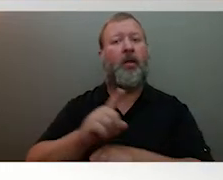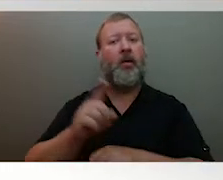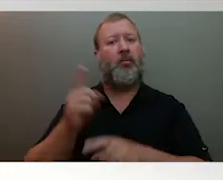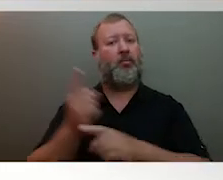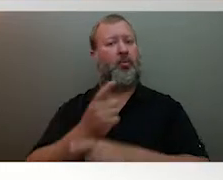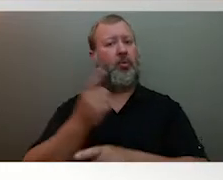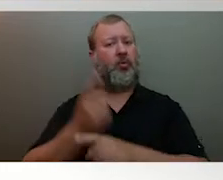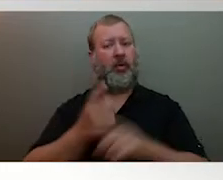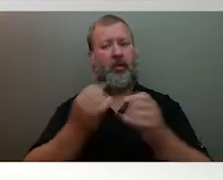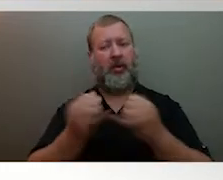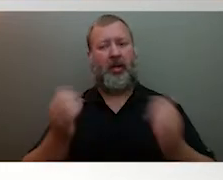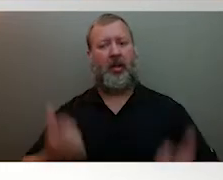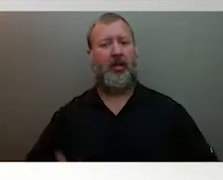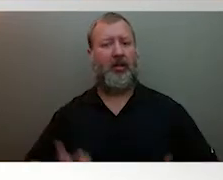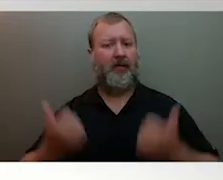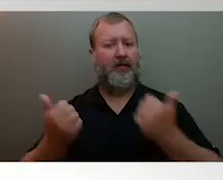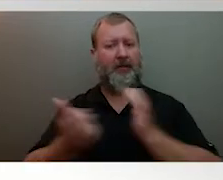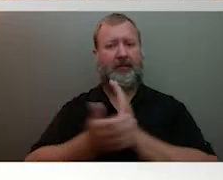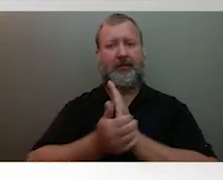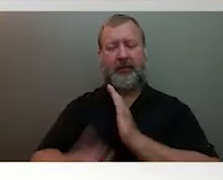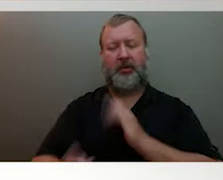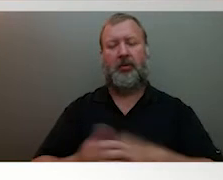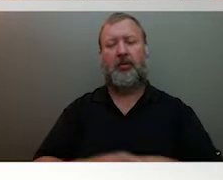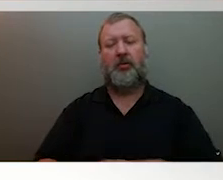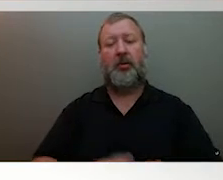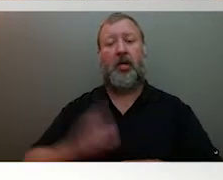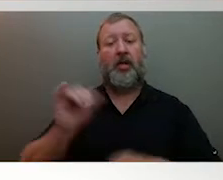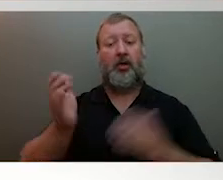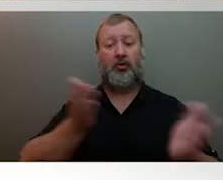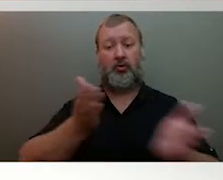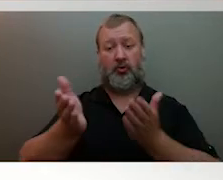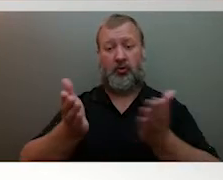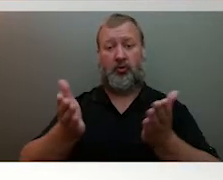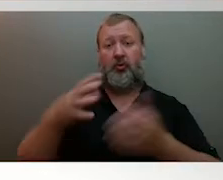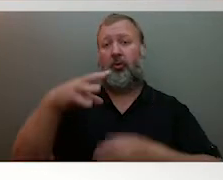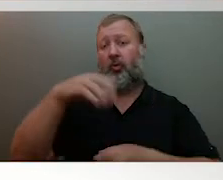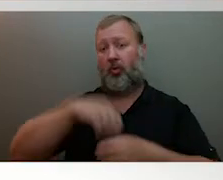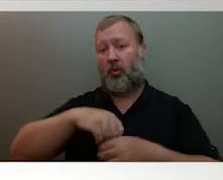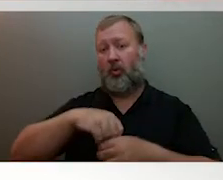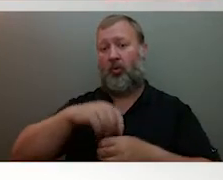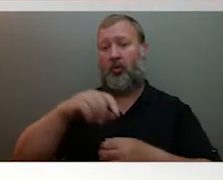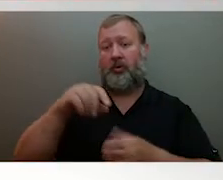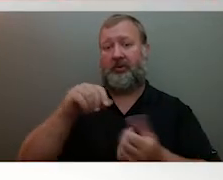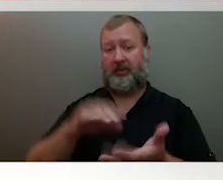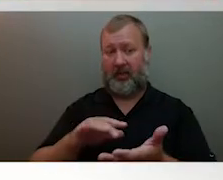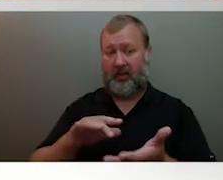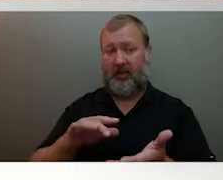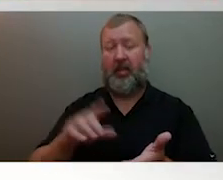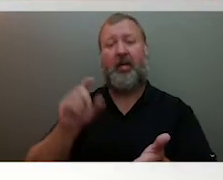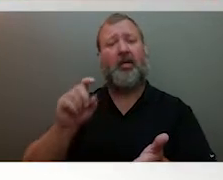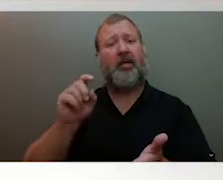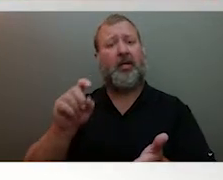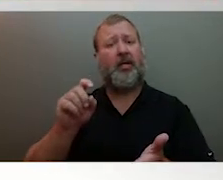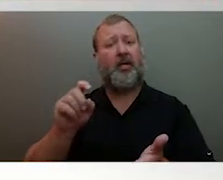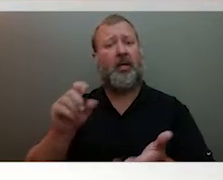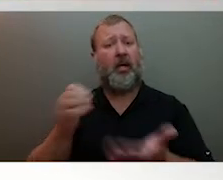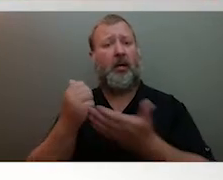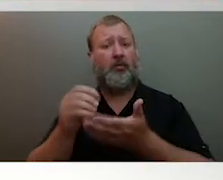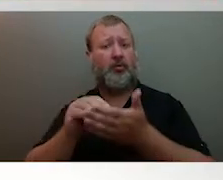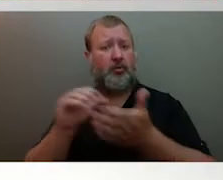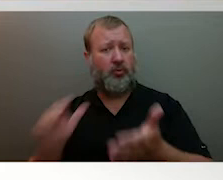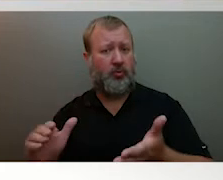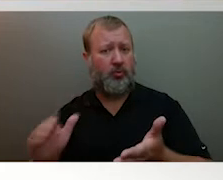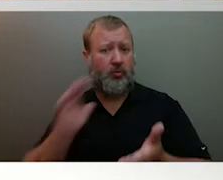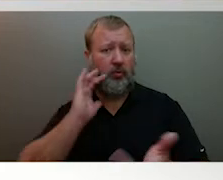appropriate, independent living skills, and the transition services, including the course of study, needed to assist the student